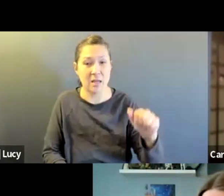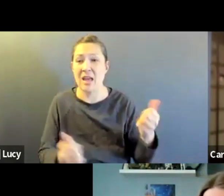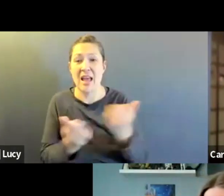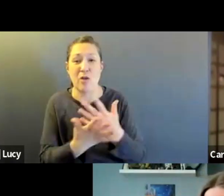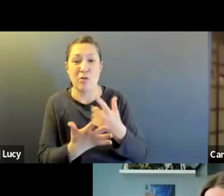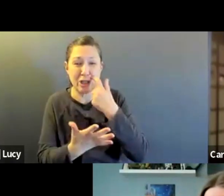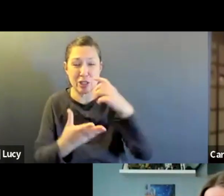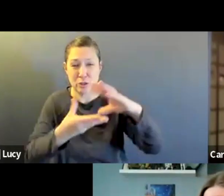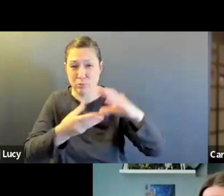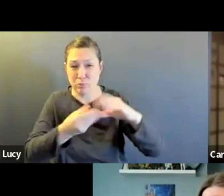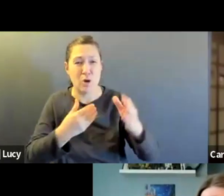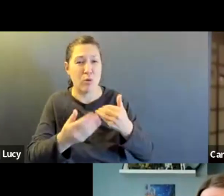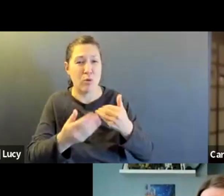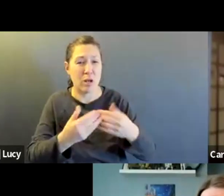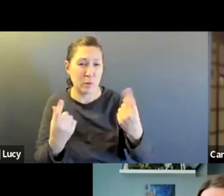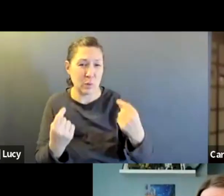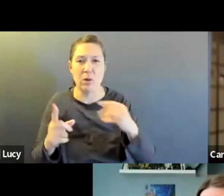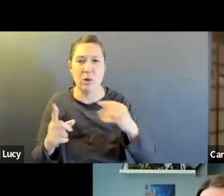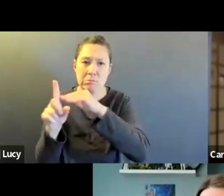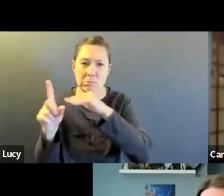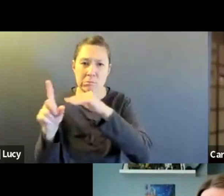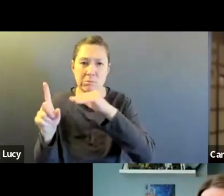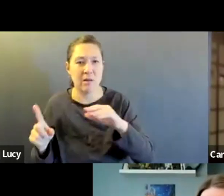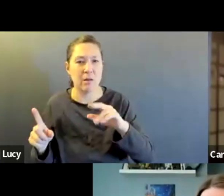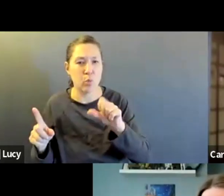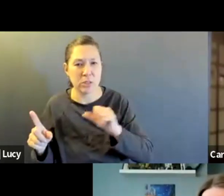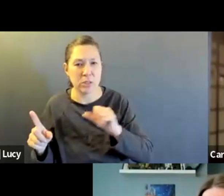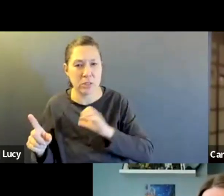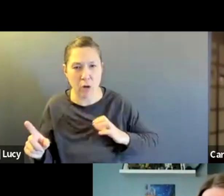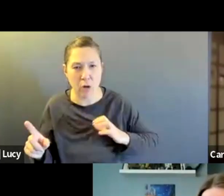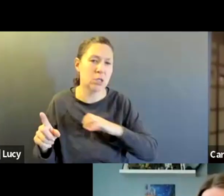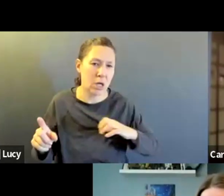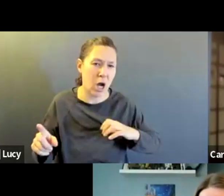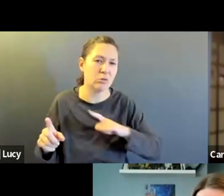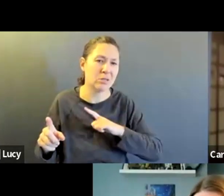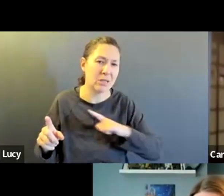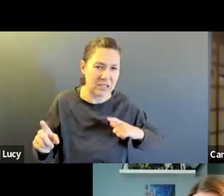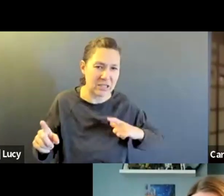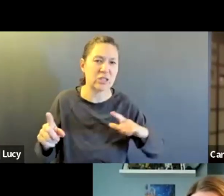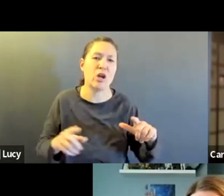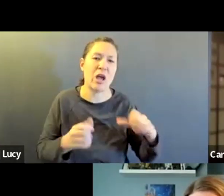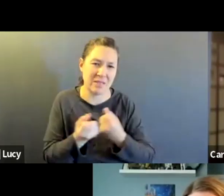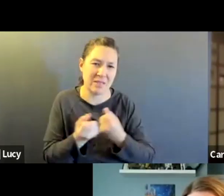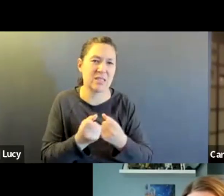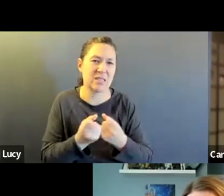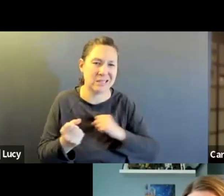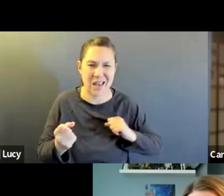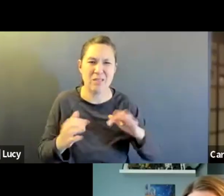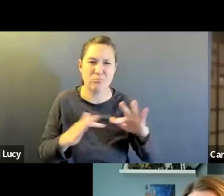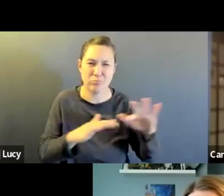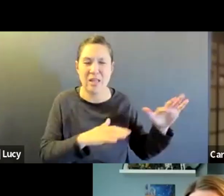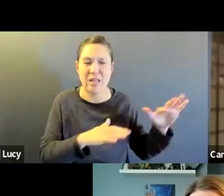everything we do, the lobbying, the advocacy, it sounds like the easier it sounds, the harder it actually is to kind of get to that point. So I